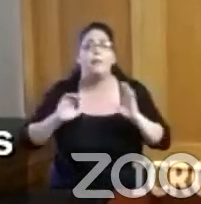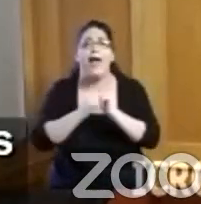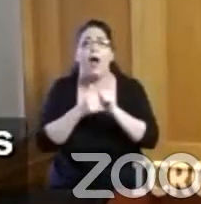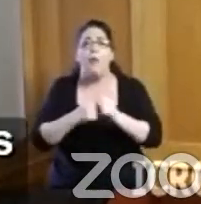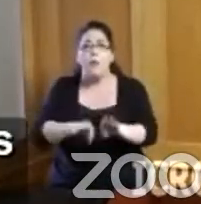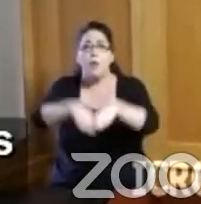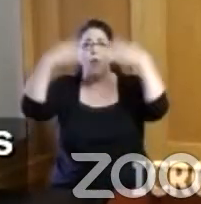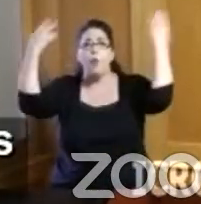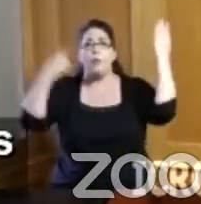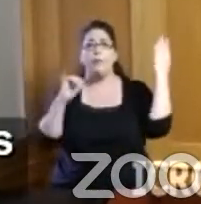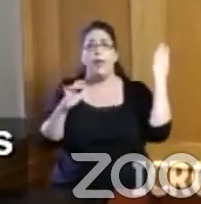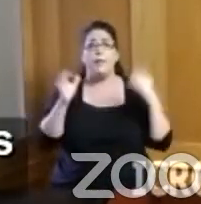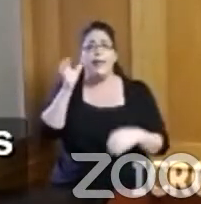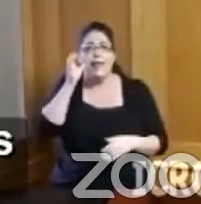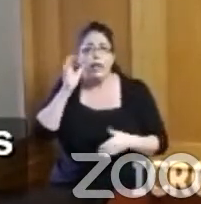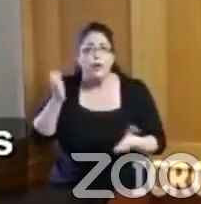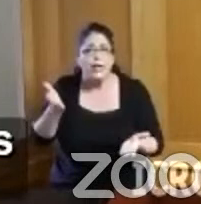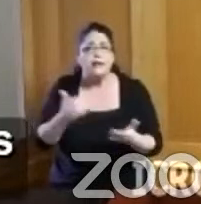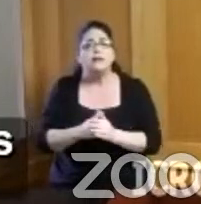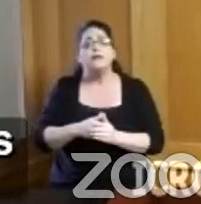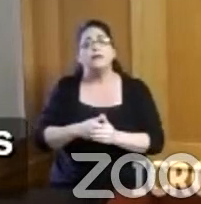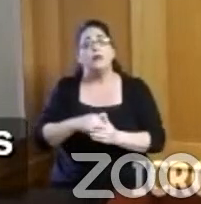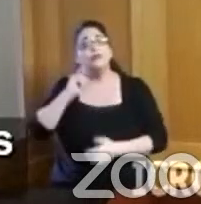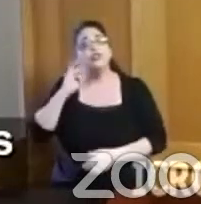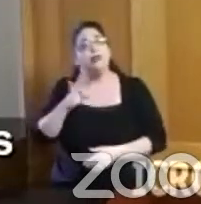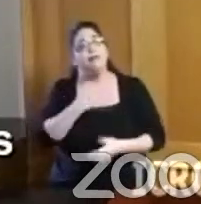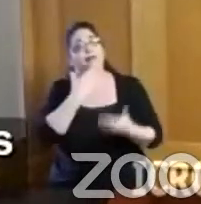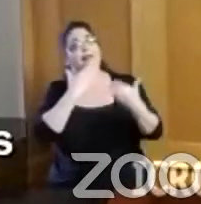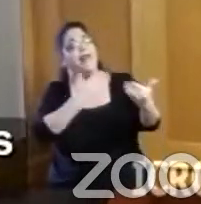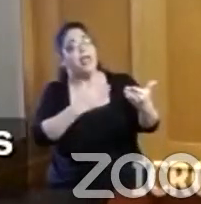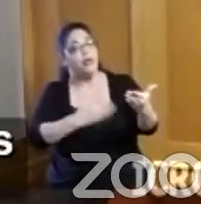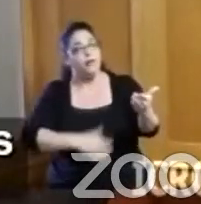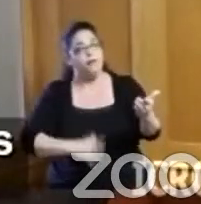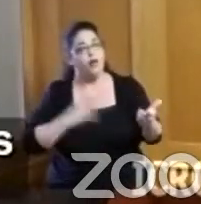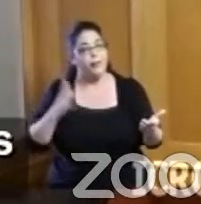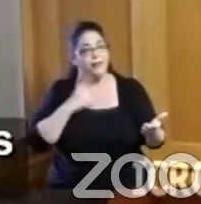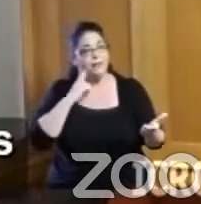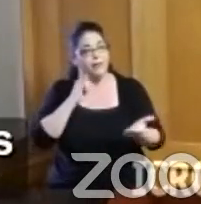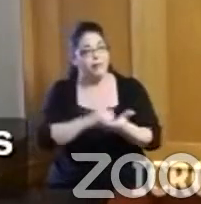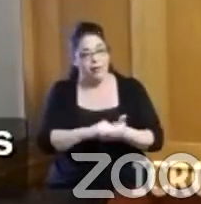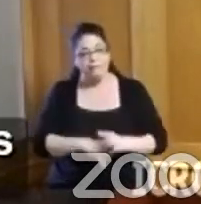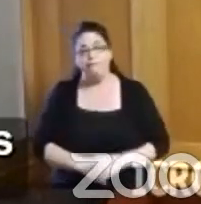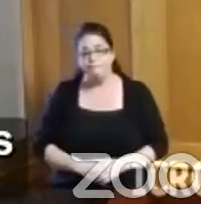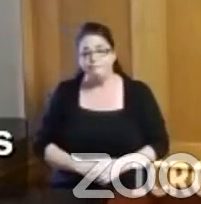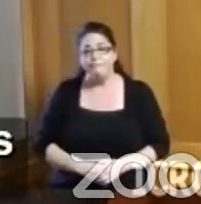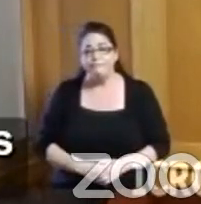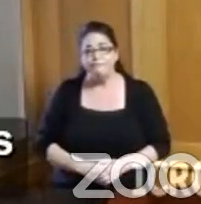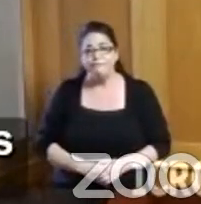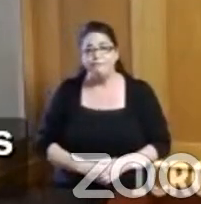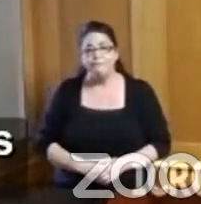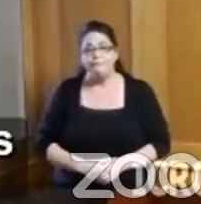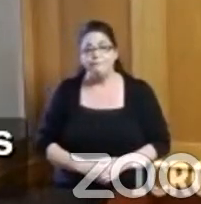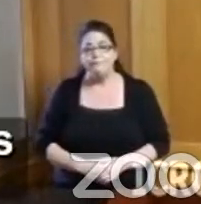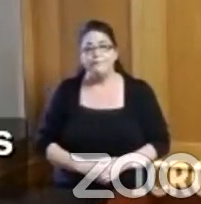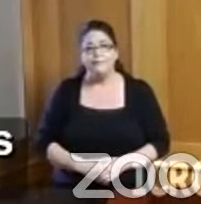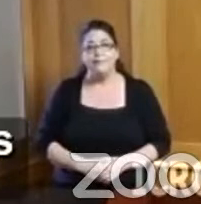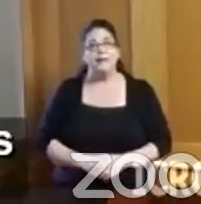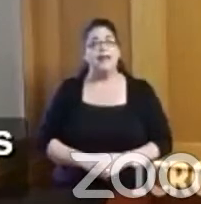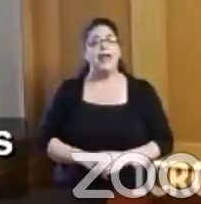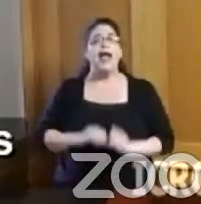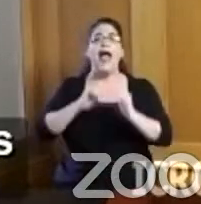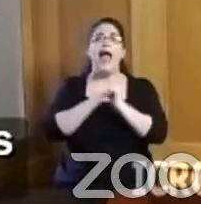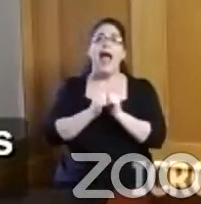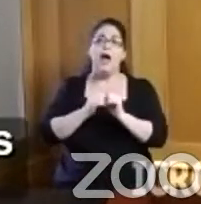So Jeff, I want to thank you and your staff for that. The way this sort of goes as it relates to